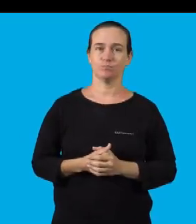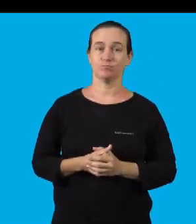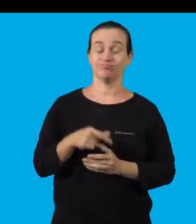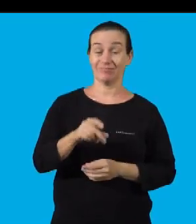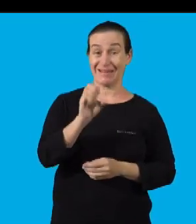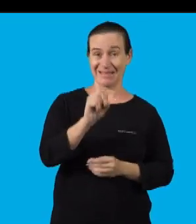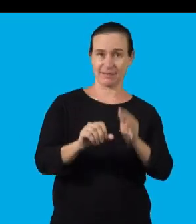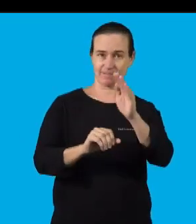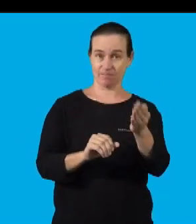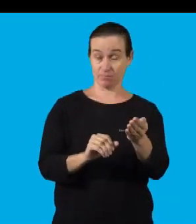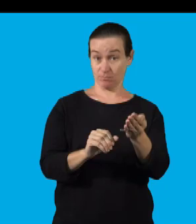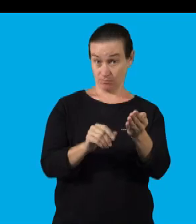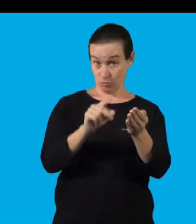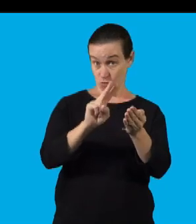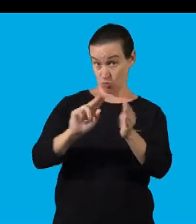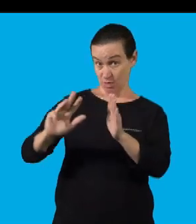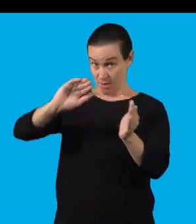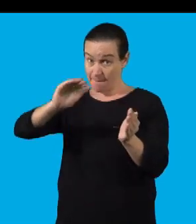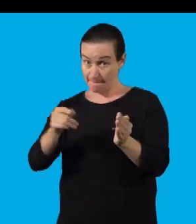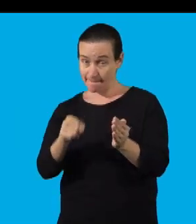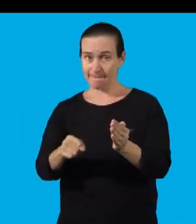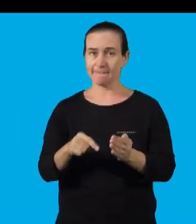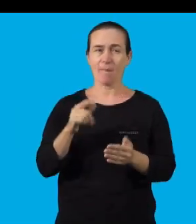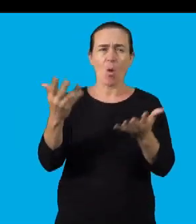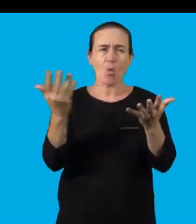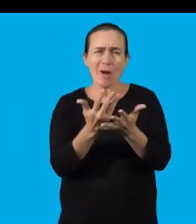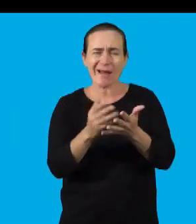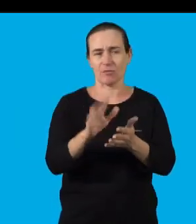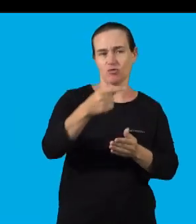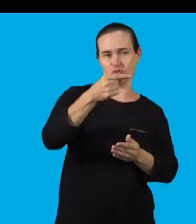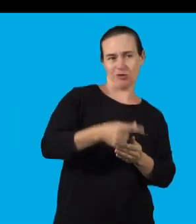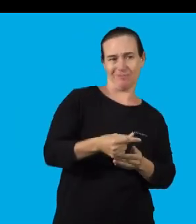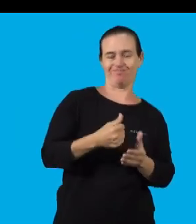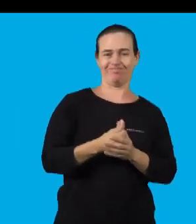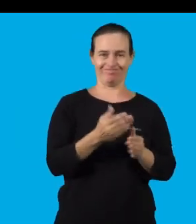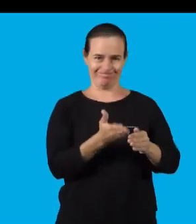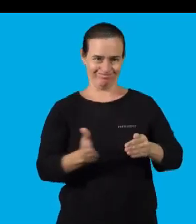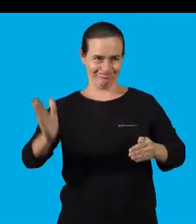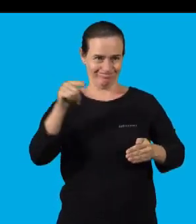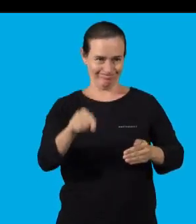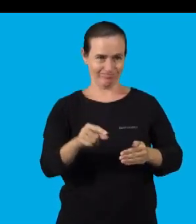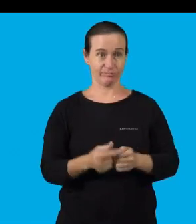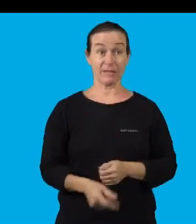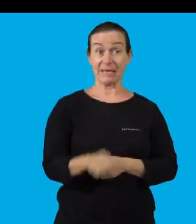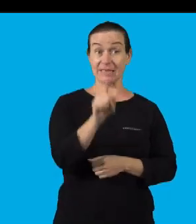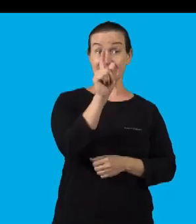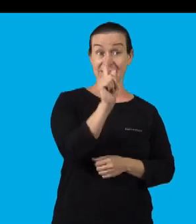below. The point S, which is 2 and 9, lies on G.